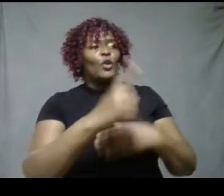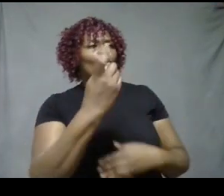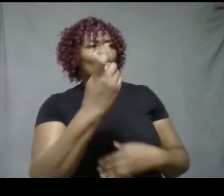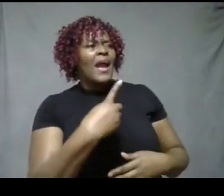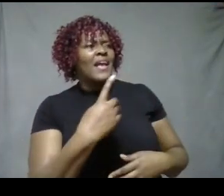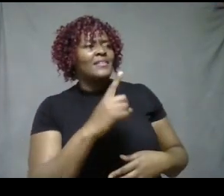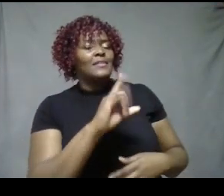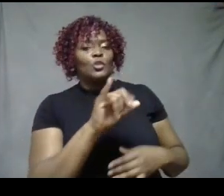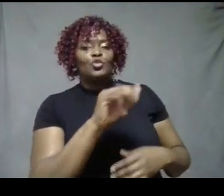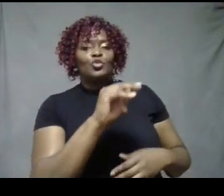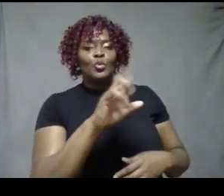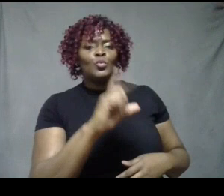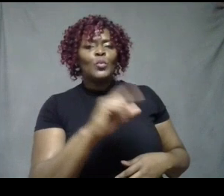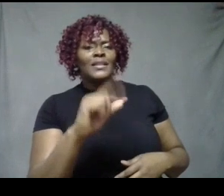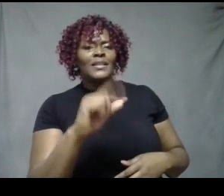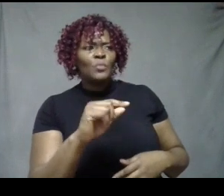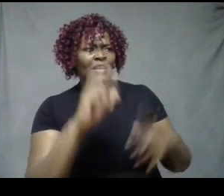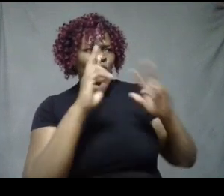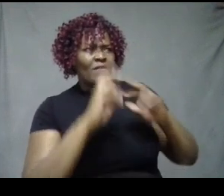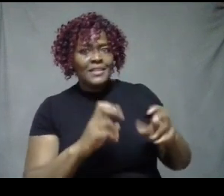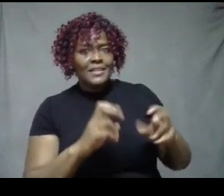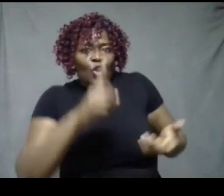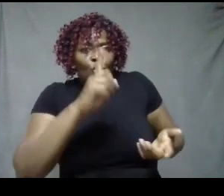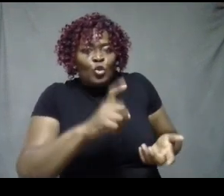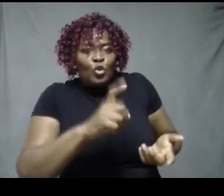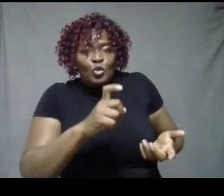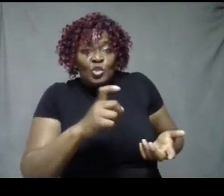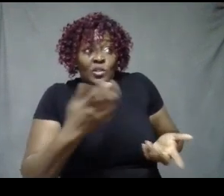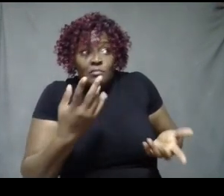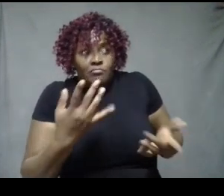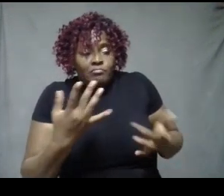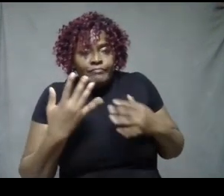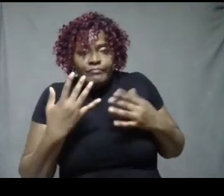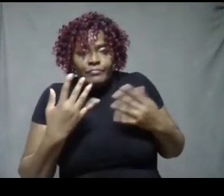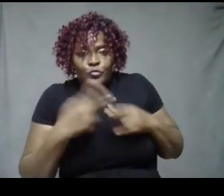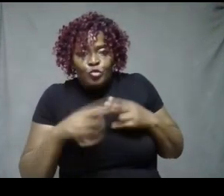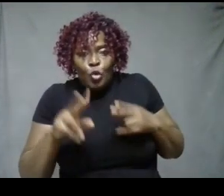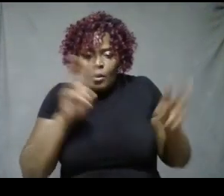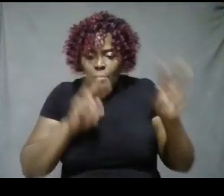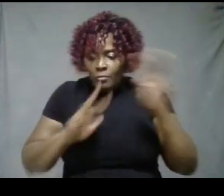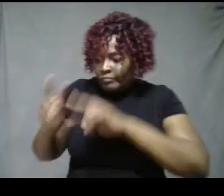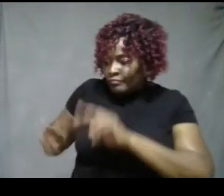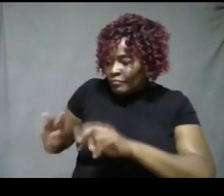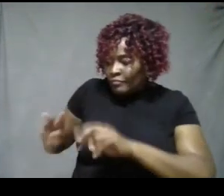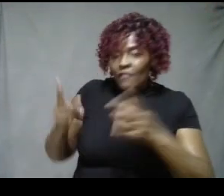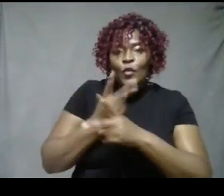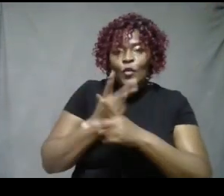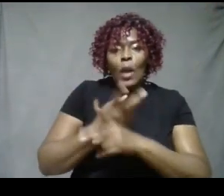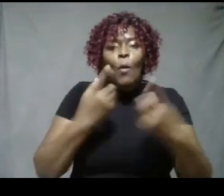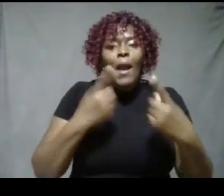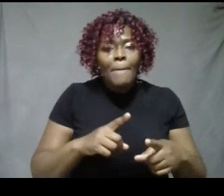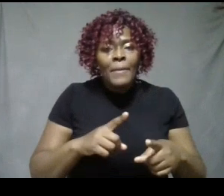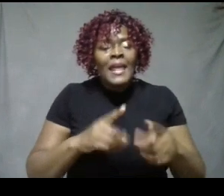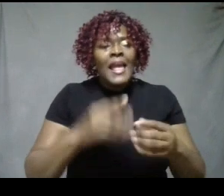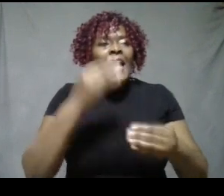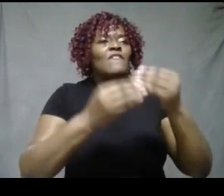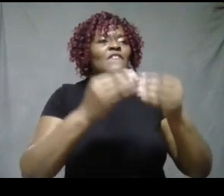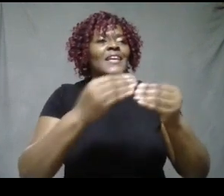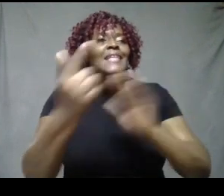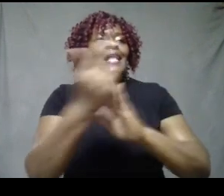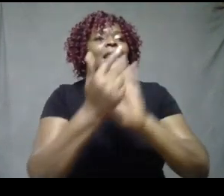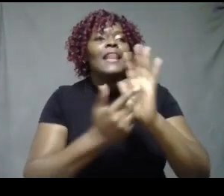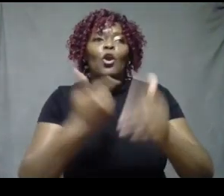for an investigation. You should at least take a cursory look and figure out what happened here and then fix your legal processes that